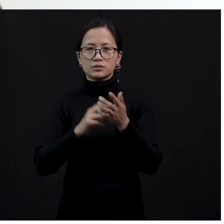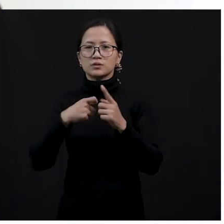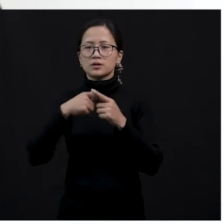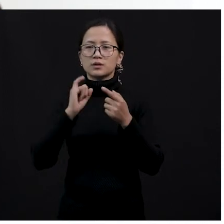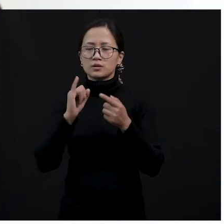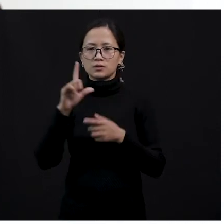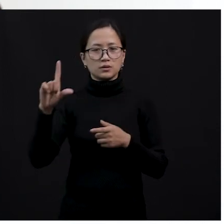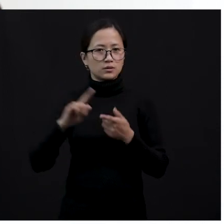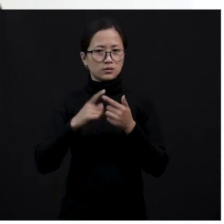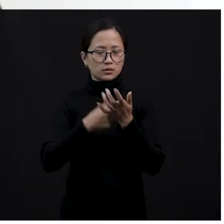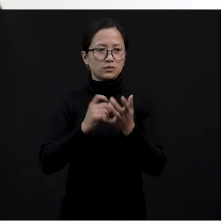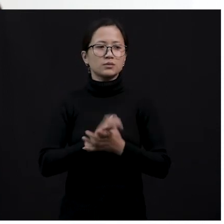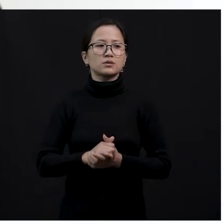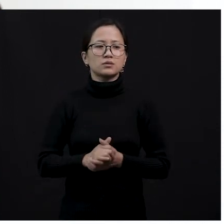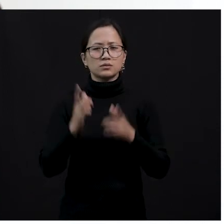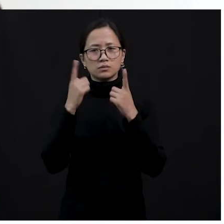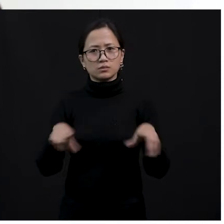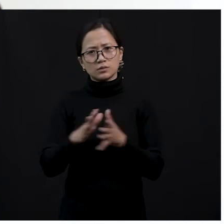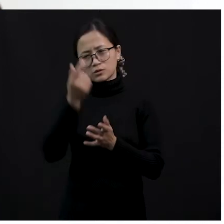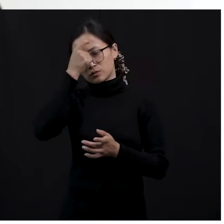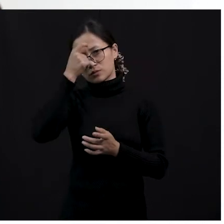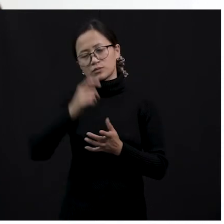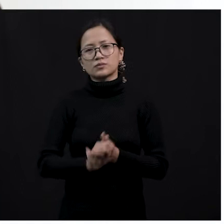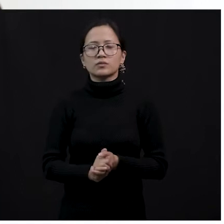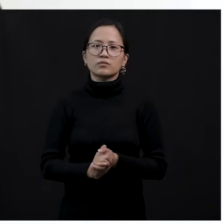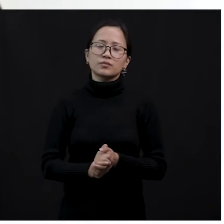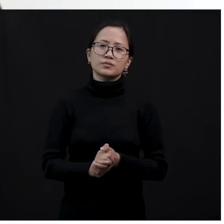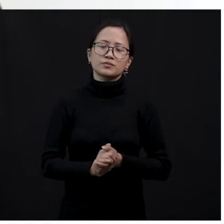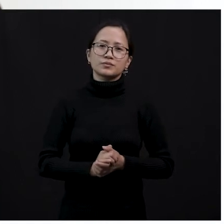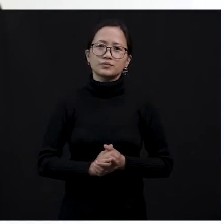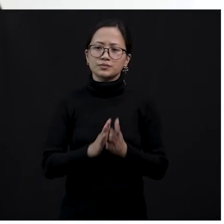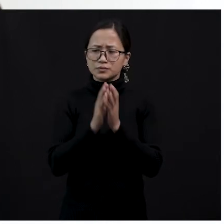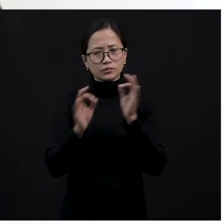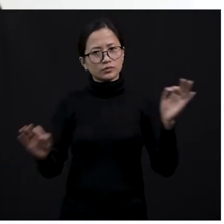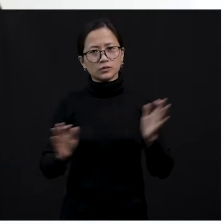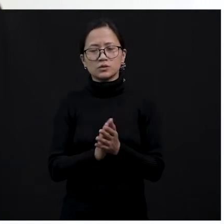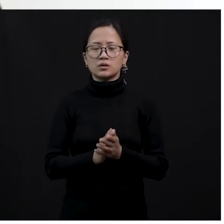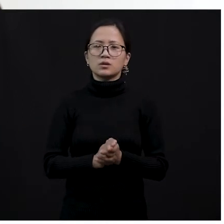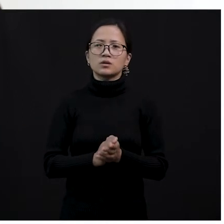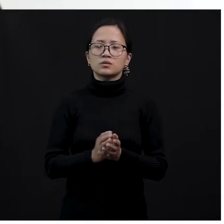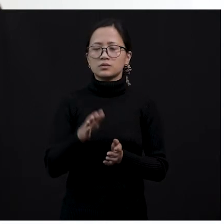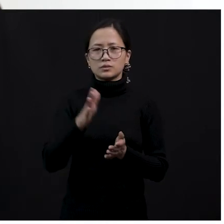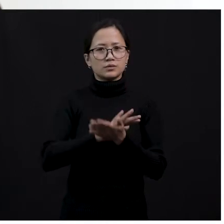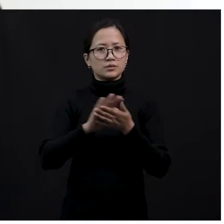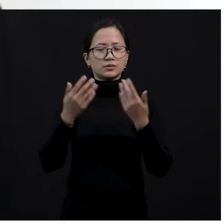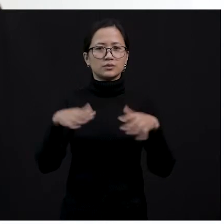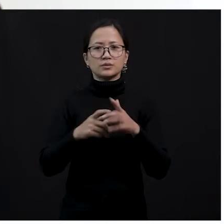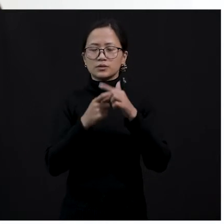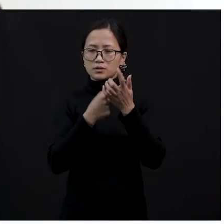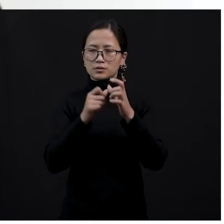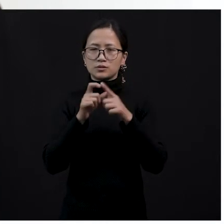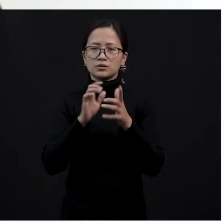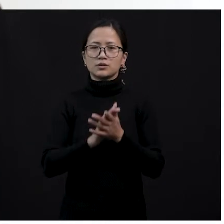of his loss of memory. So that is a humorous element in our story. Our story did not end up in a very tragic